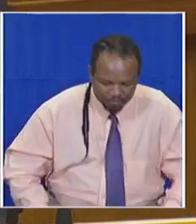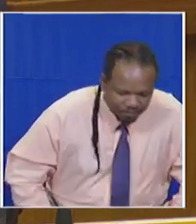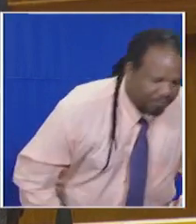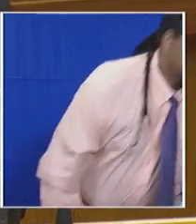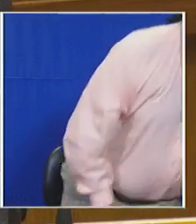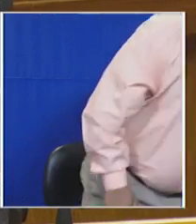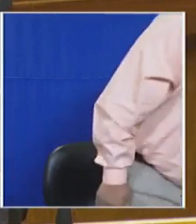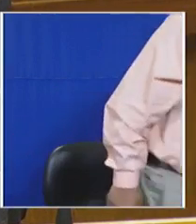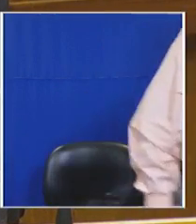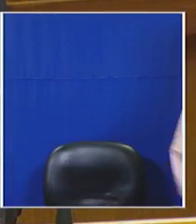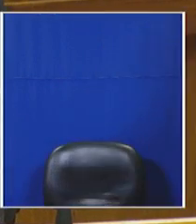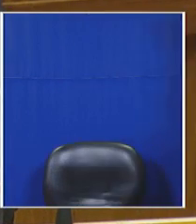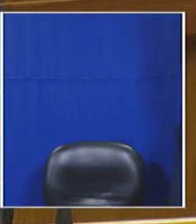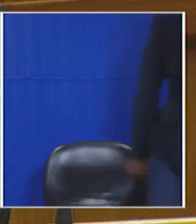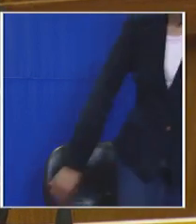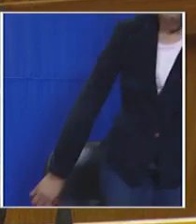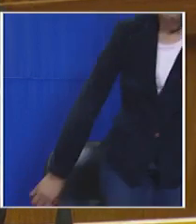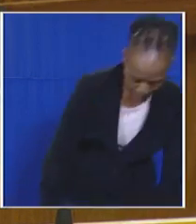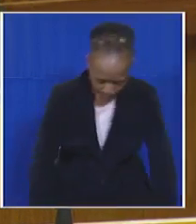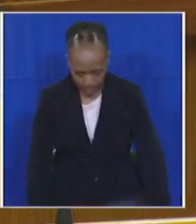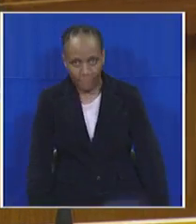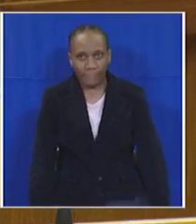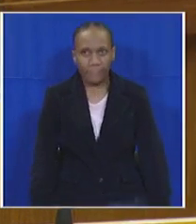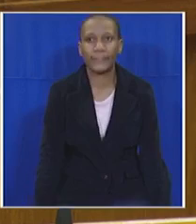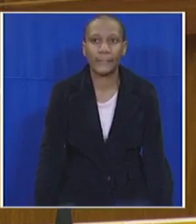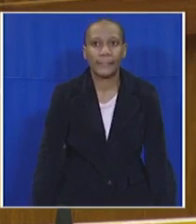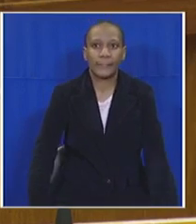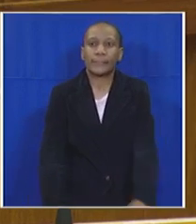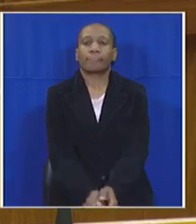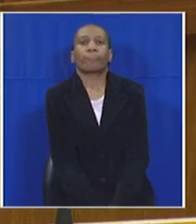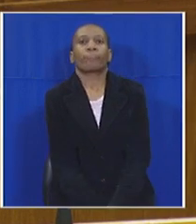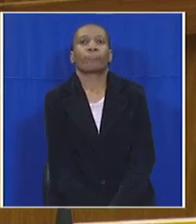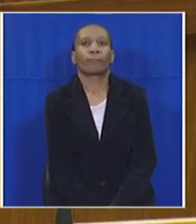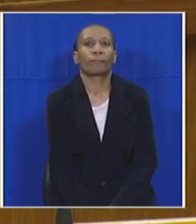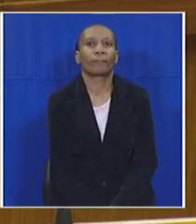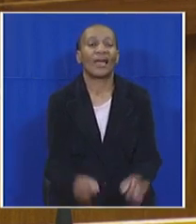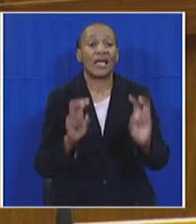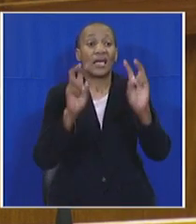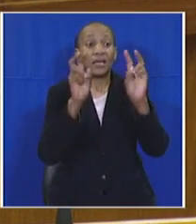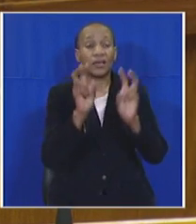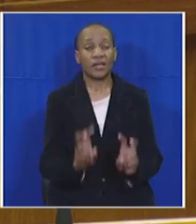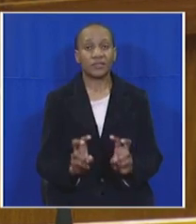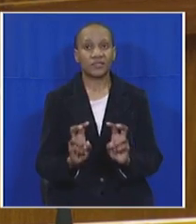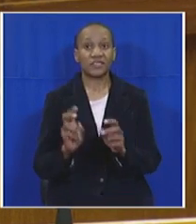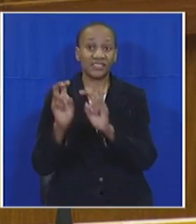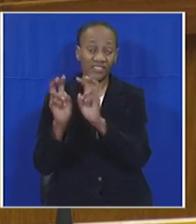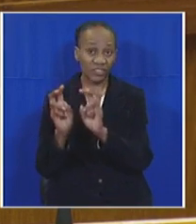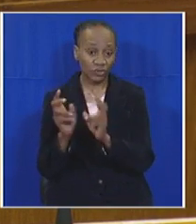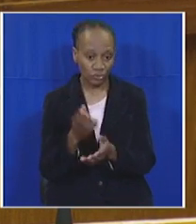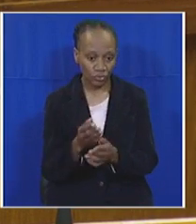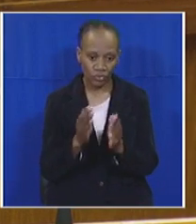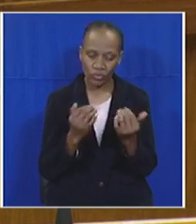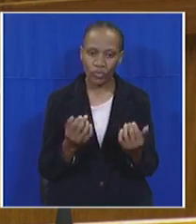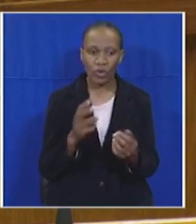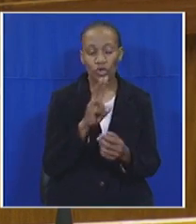Among other issues that have been achieved, Chair, as the Minister has alluded to it, is the issue of the electricity that has been increased, the